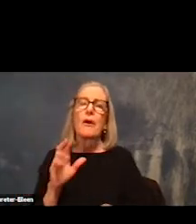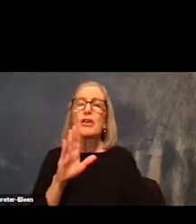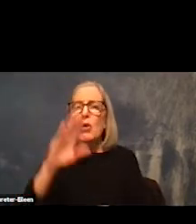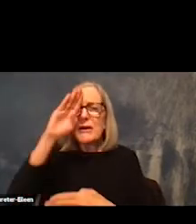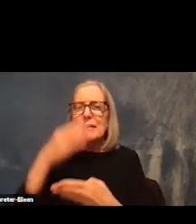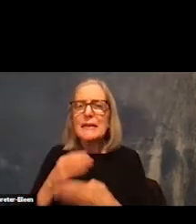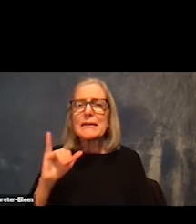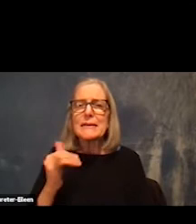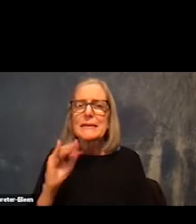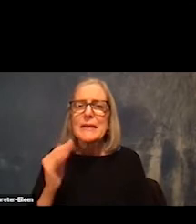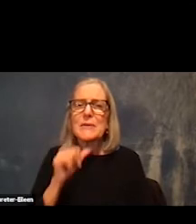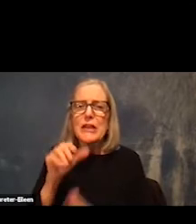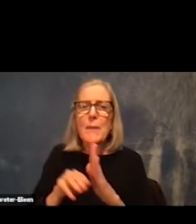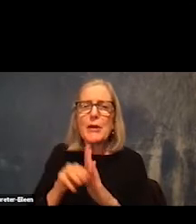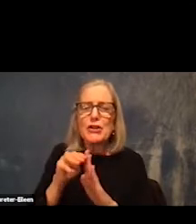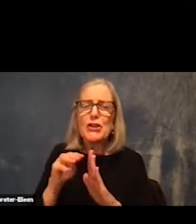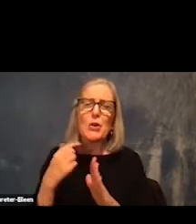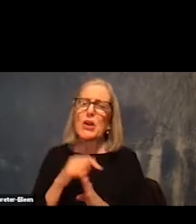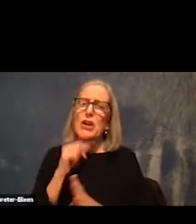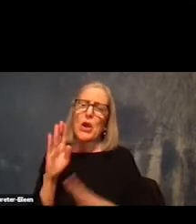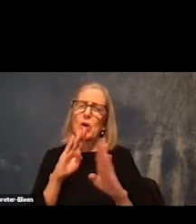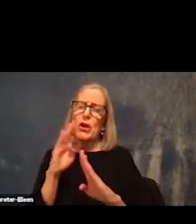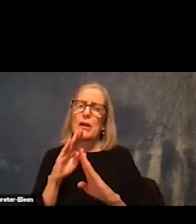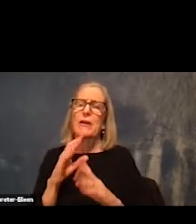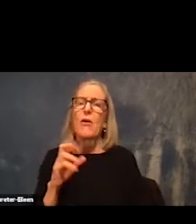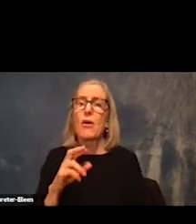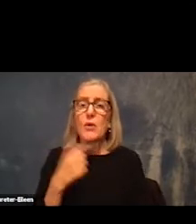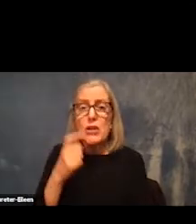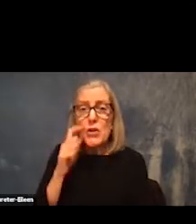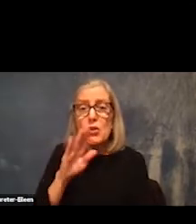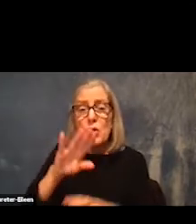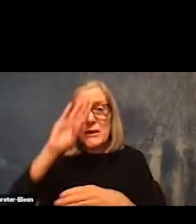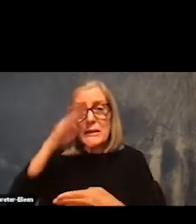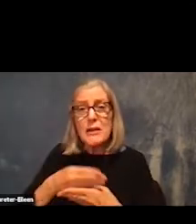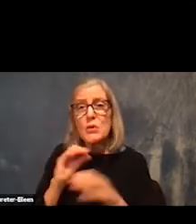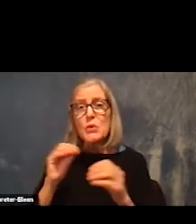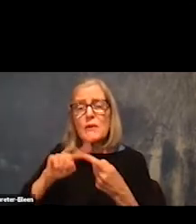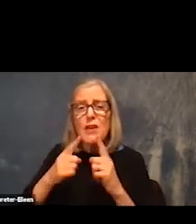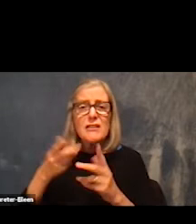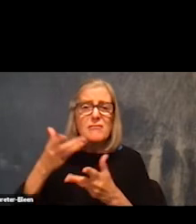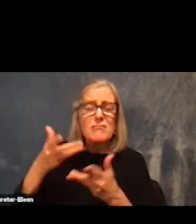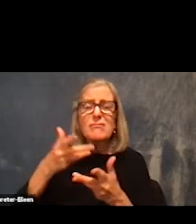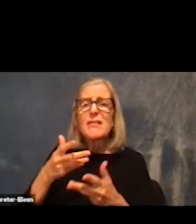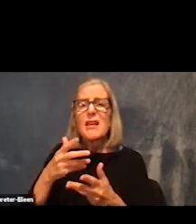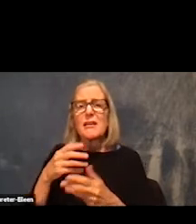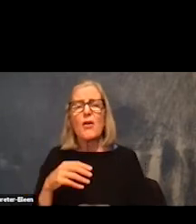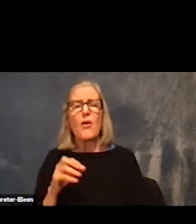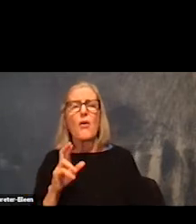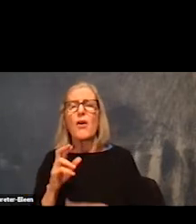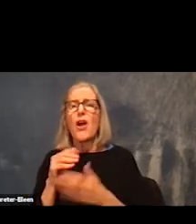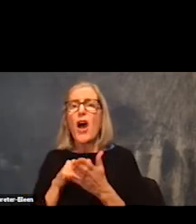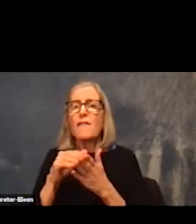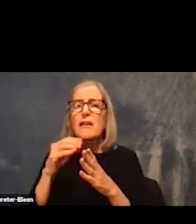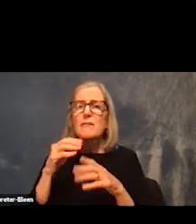son would rather play alone and he's not making friends. He's frequently bullied. He needs to learn how to stand up for